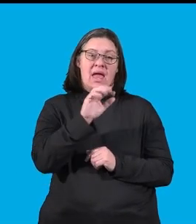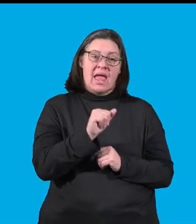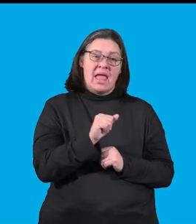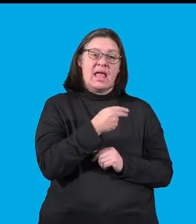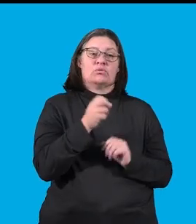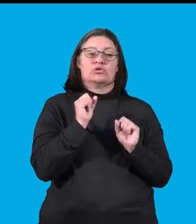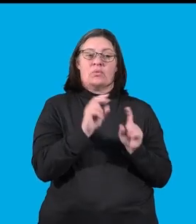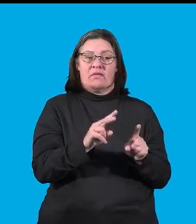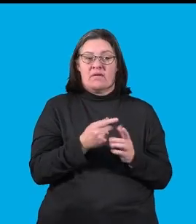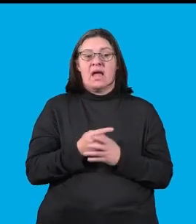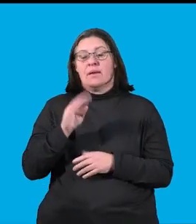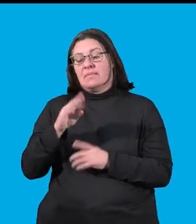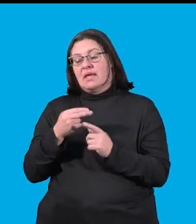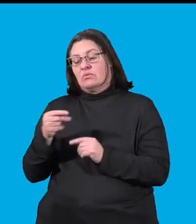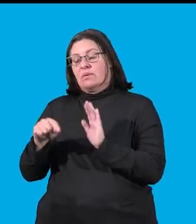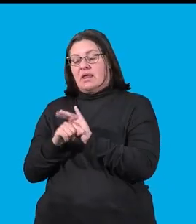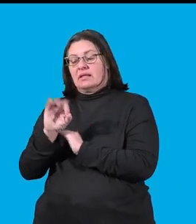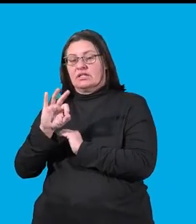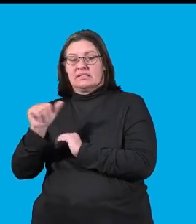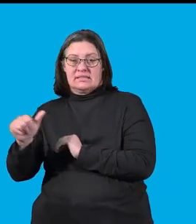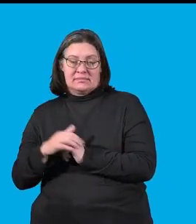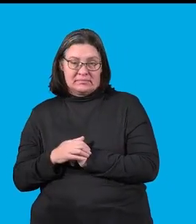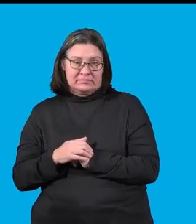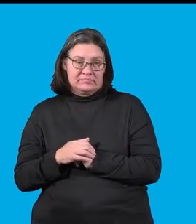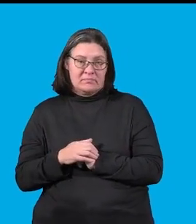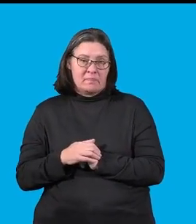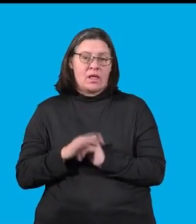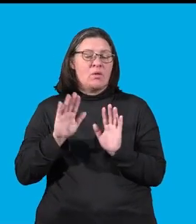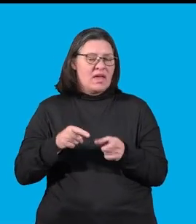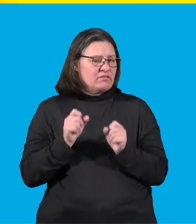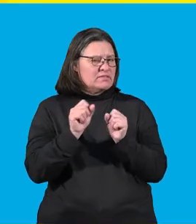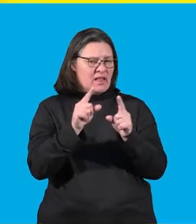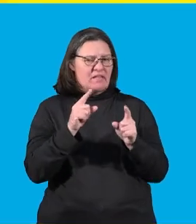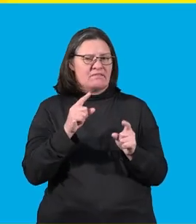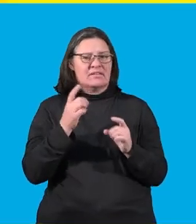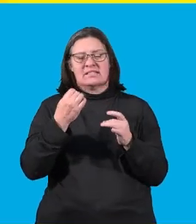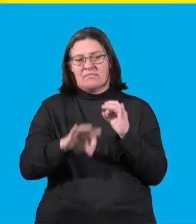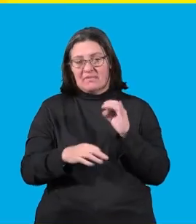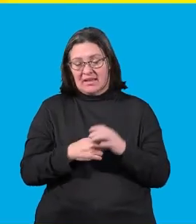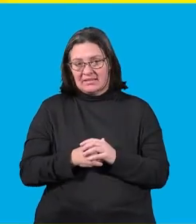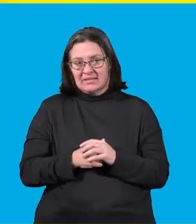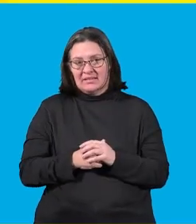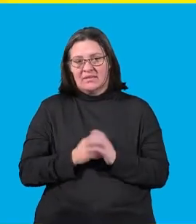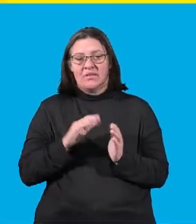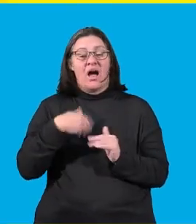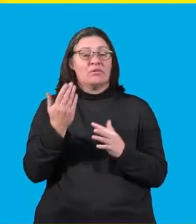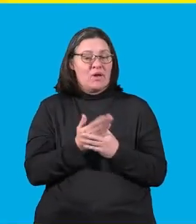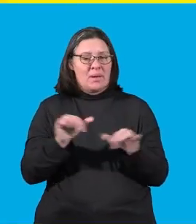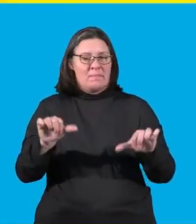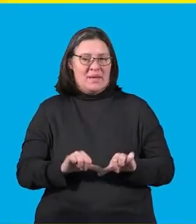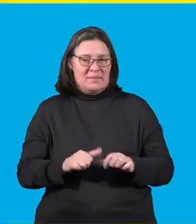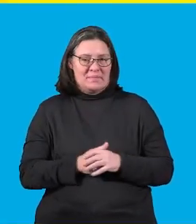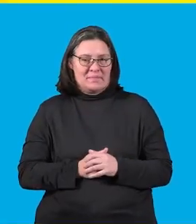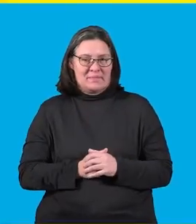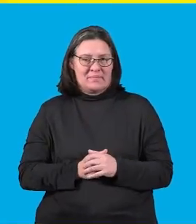should get that a is equal to 12 and b is equal to negative 36. I'm going to leave that for you to simplify, and we're going to get back